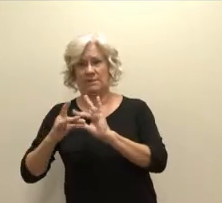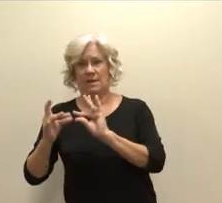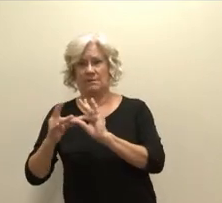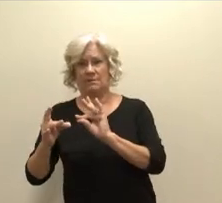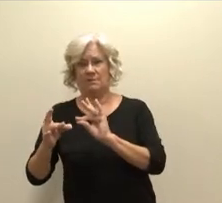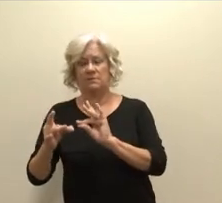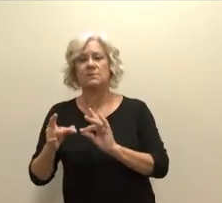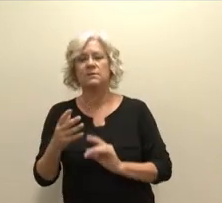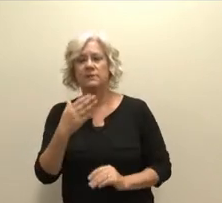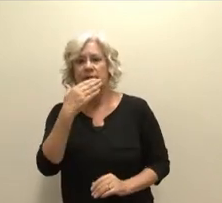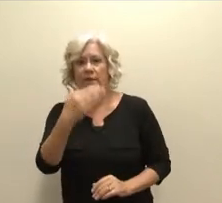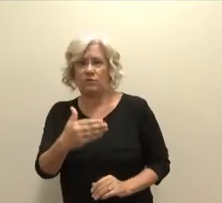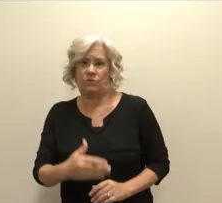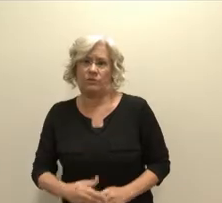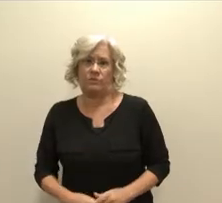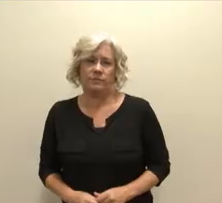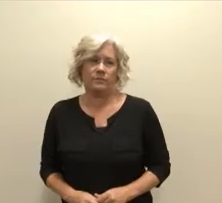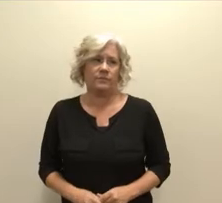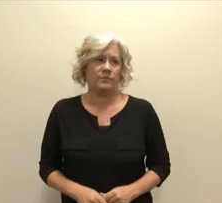Thank you.